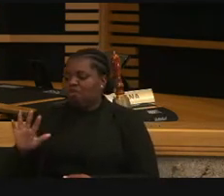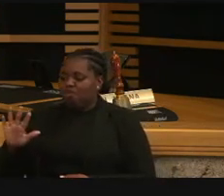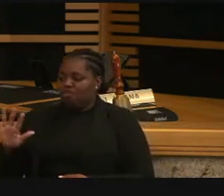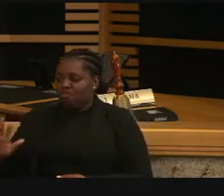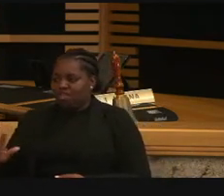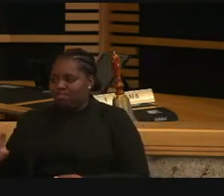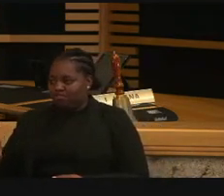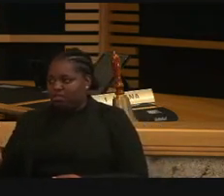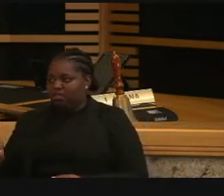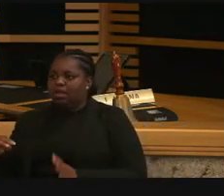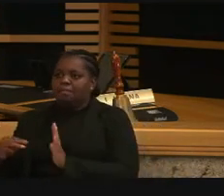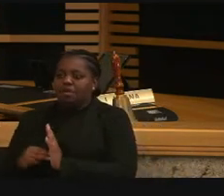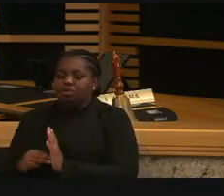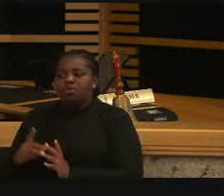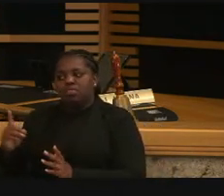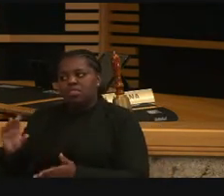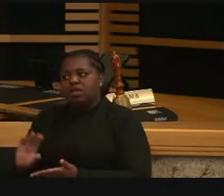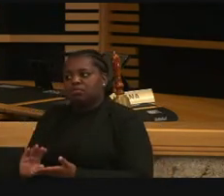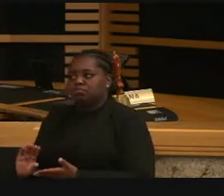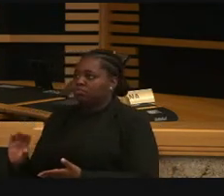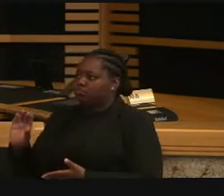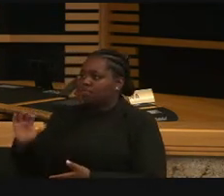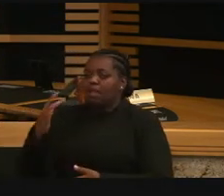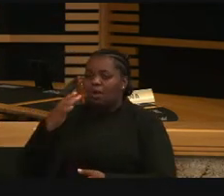19,450 million that was allocated in